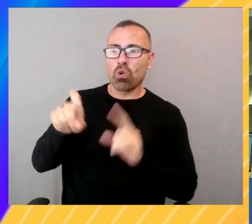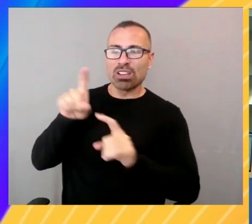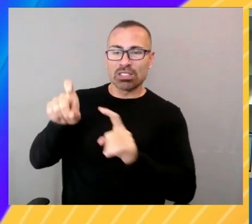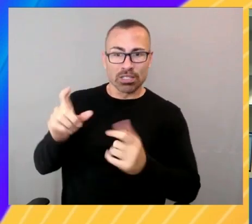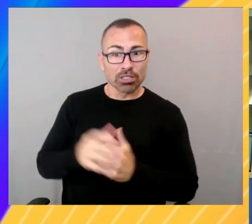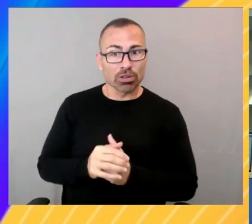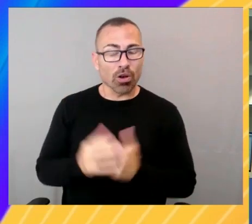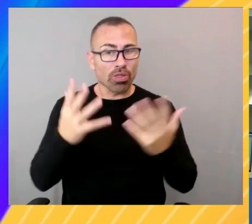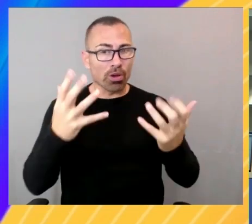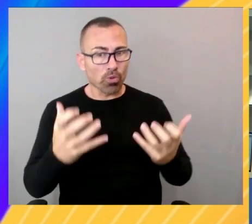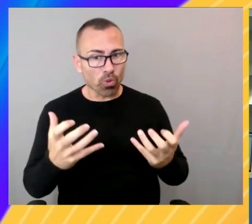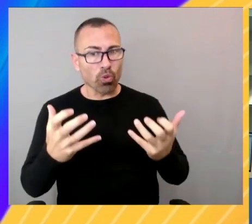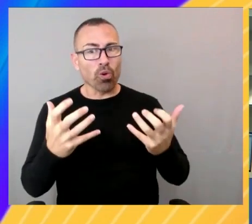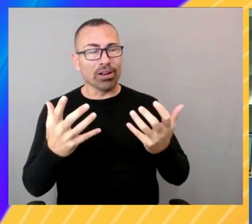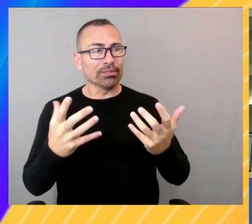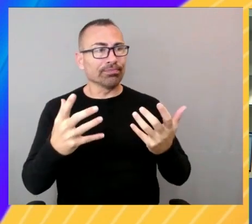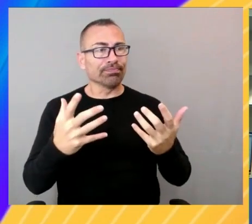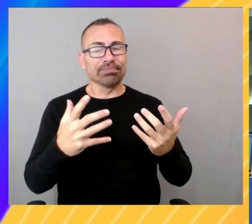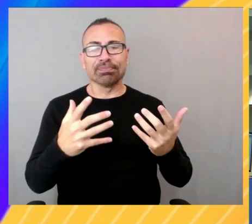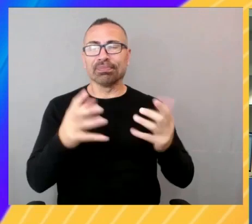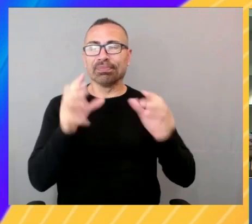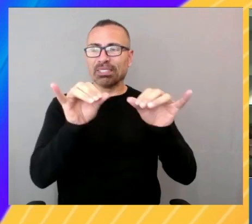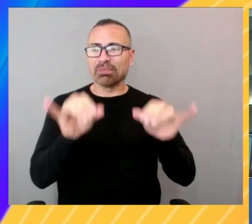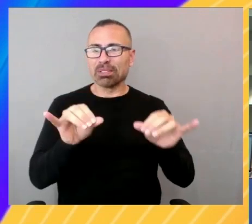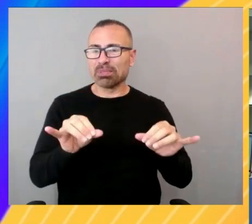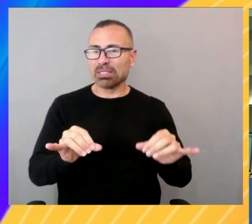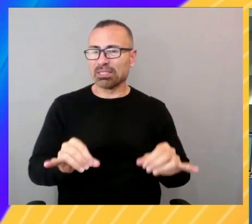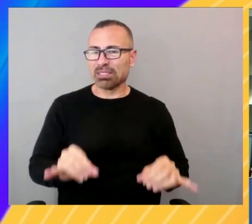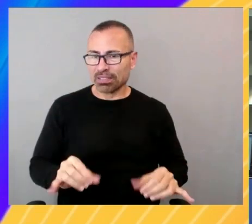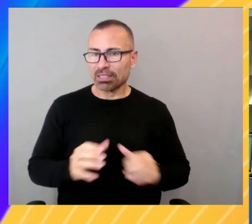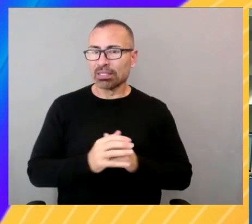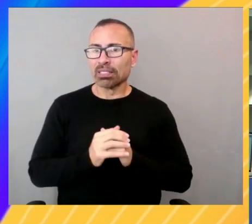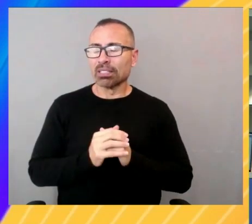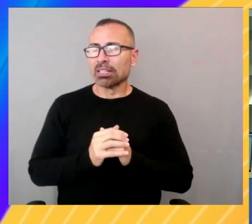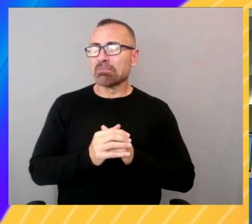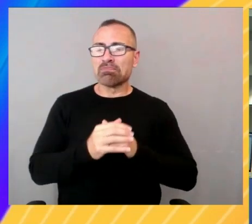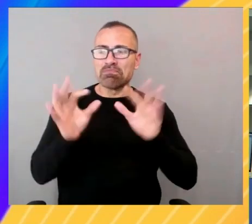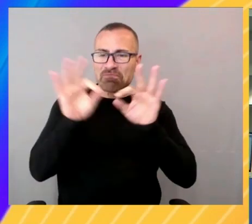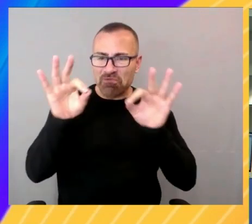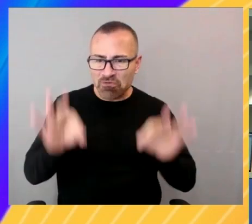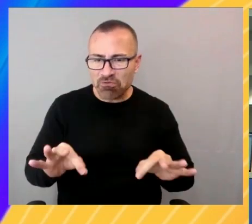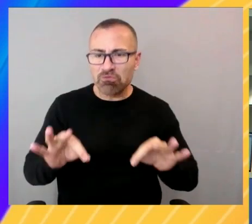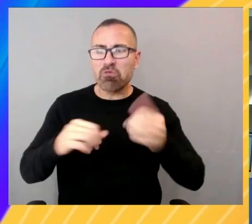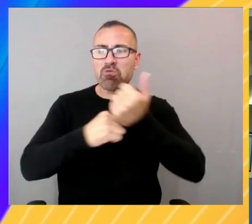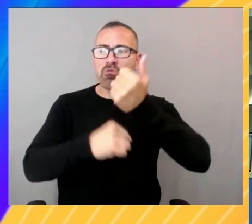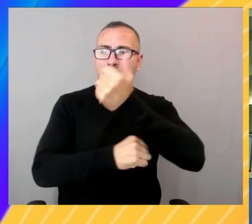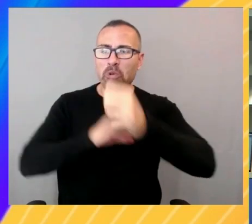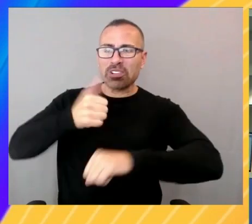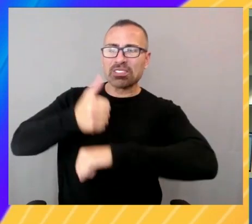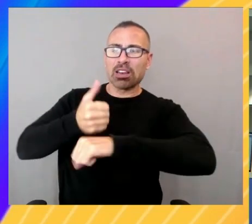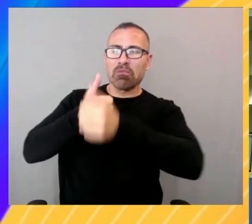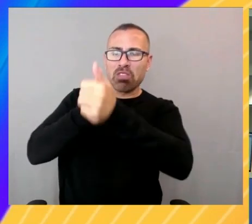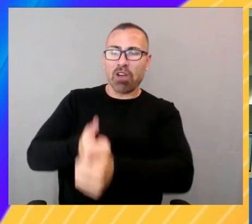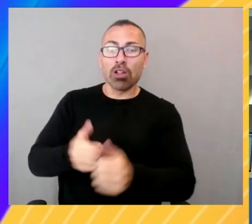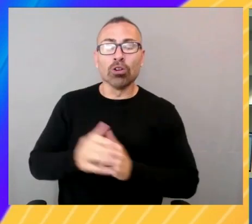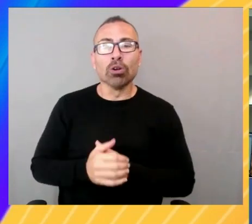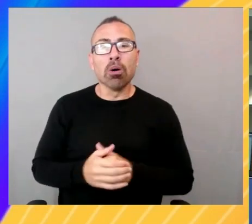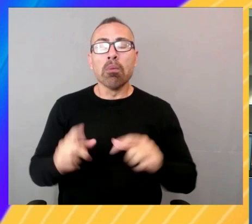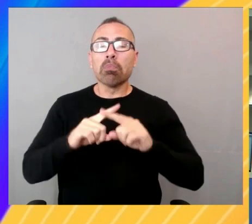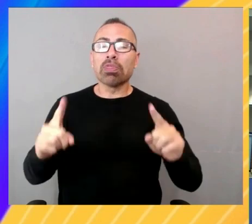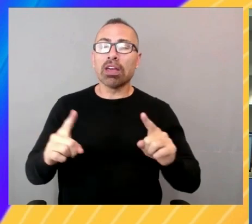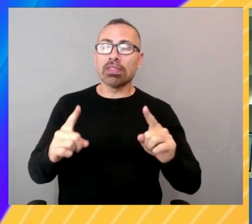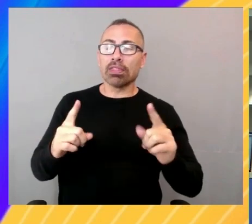some of those best practices that we can use to help our customers understand what does their unique journey need to look like. And I feel